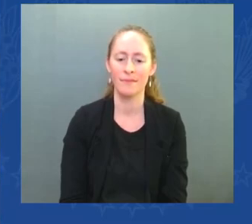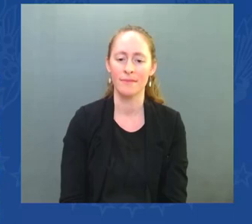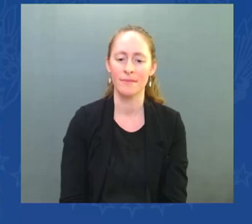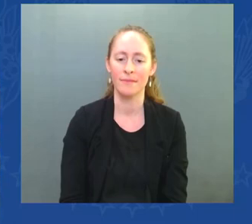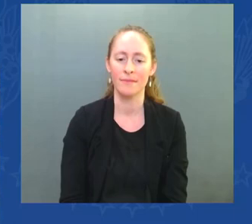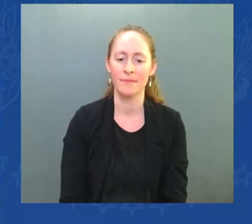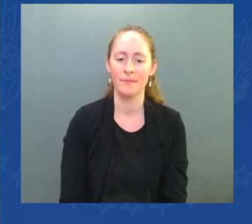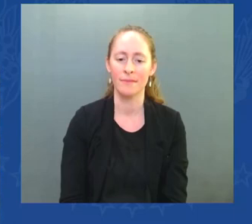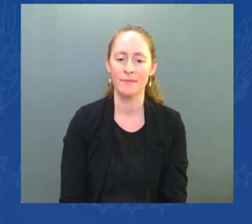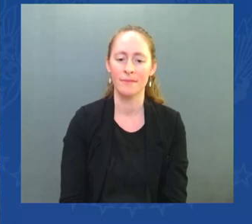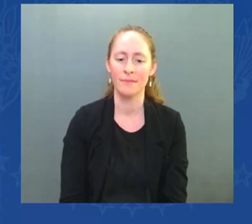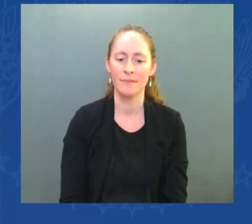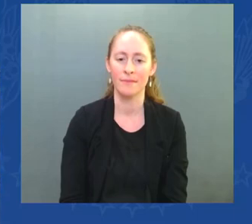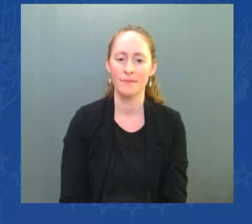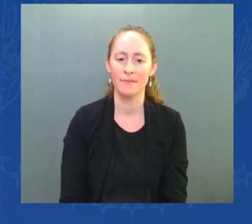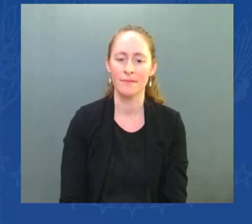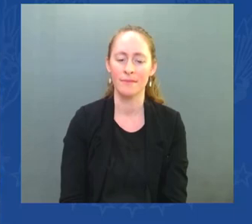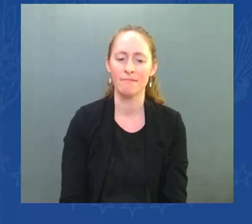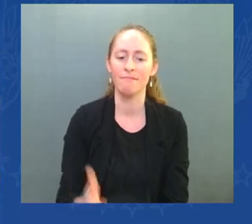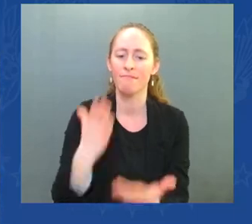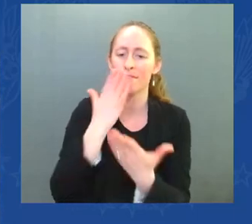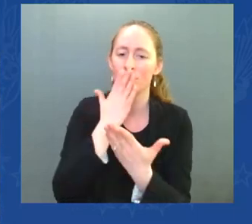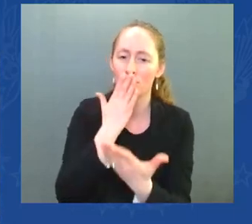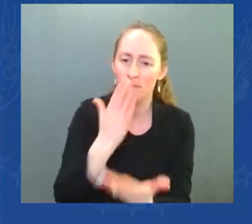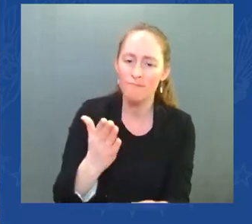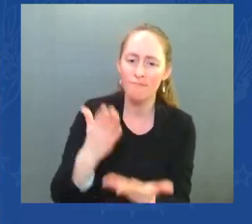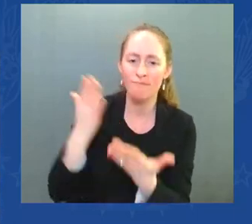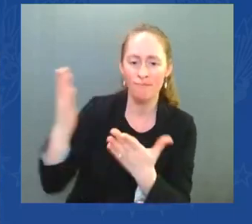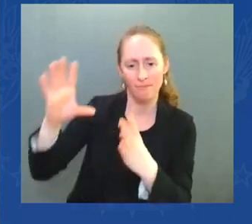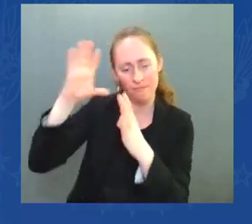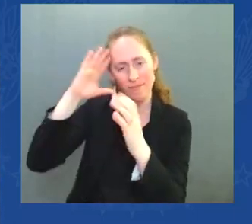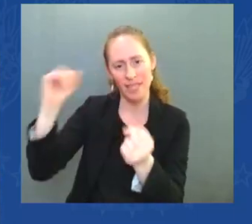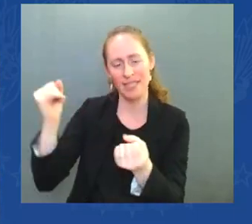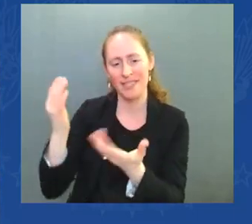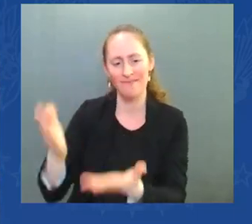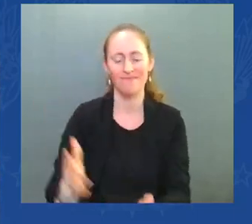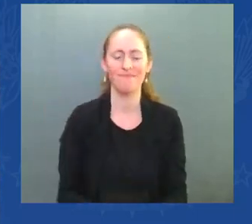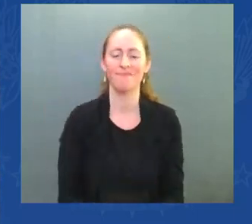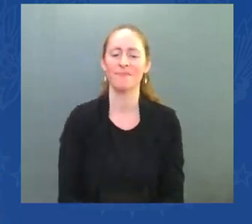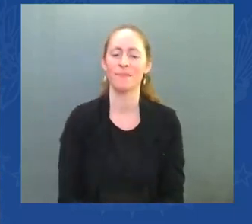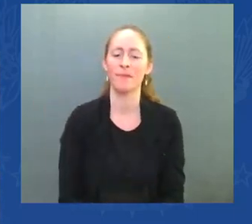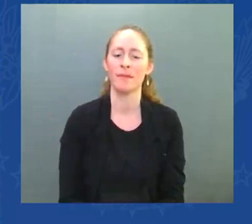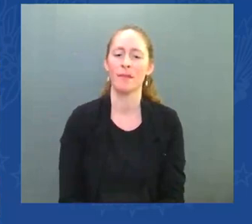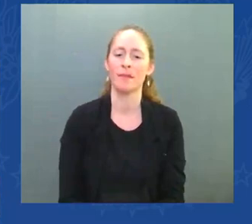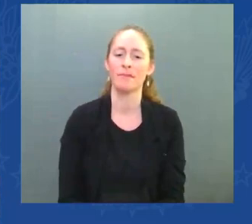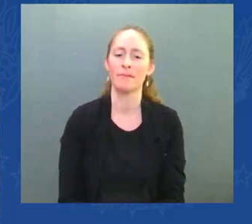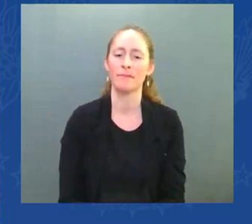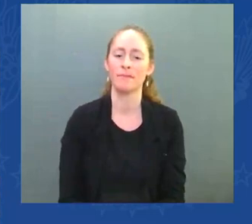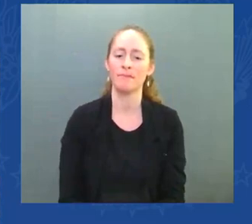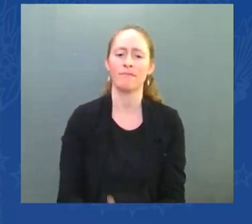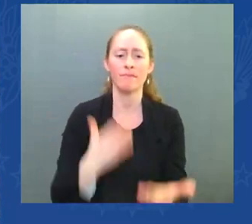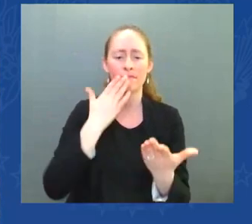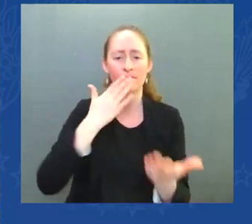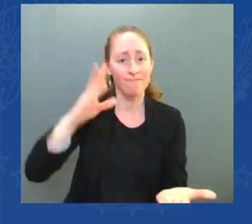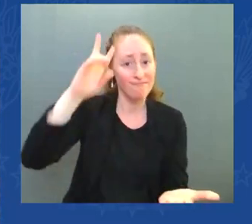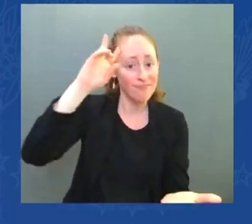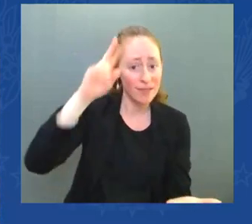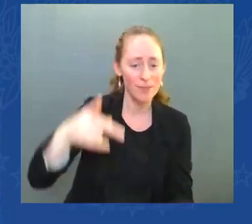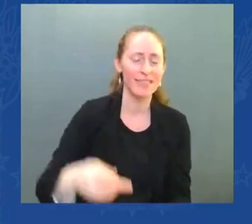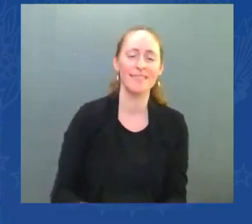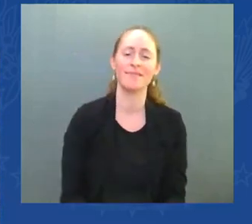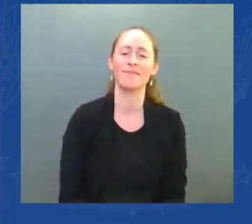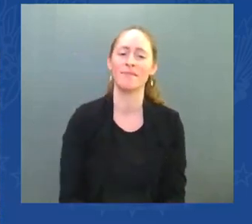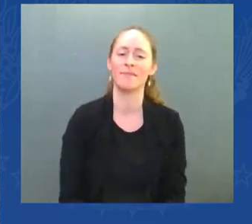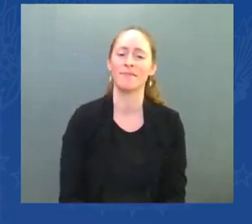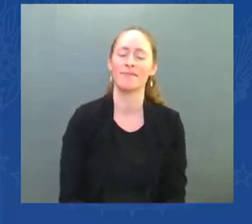Thank you, Mr. President. Thank you, Vice President Harris, for your leadership in protecting the people of this